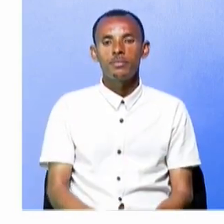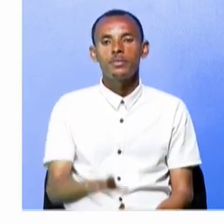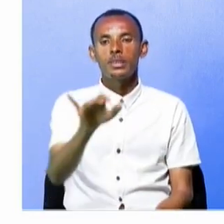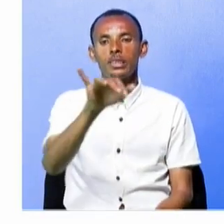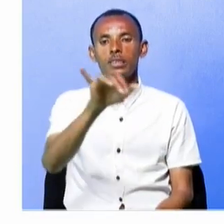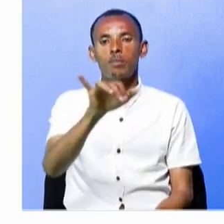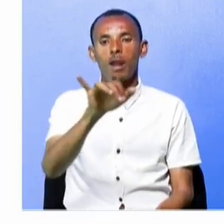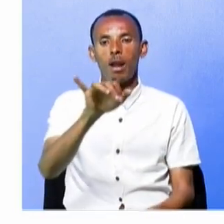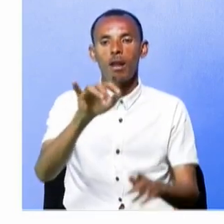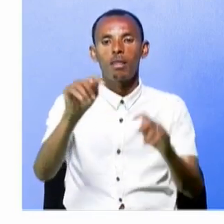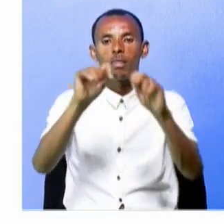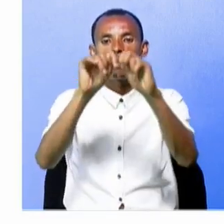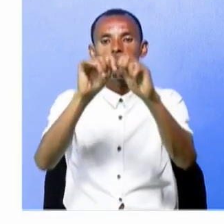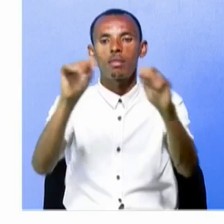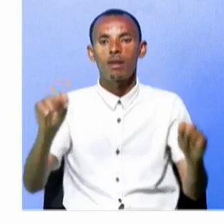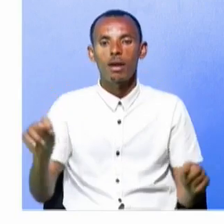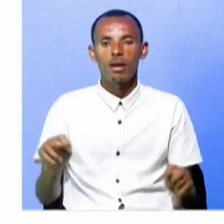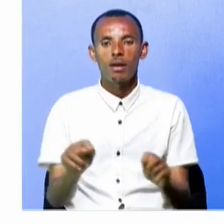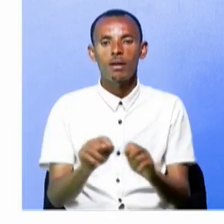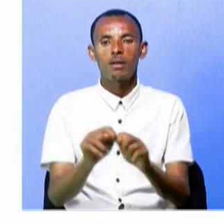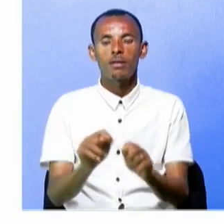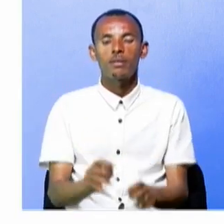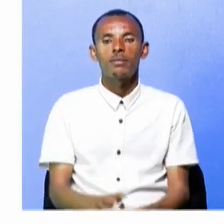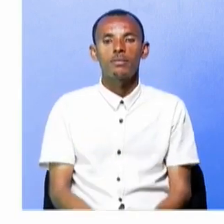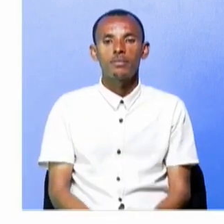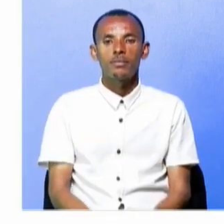Similar triangles.